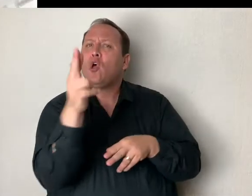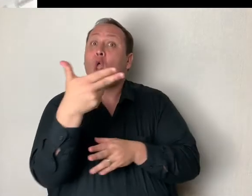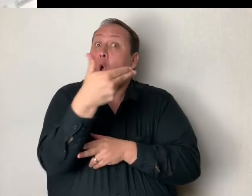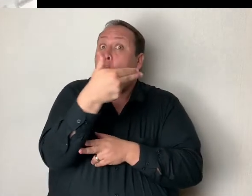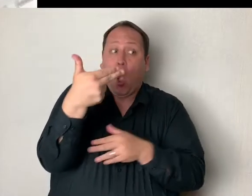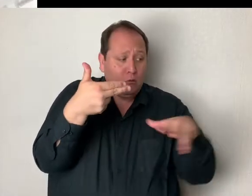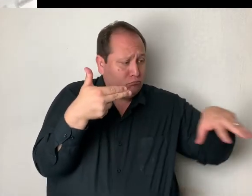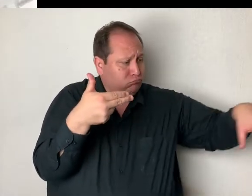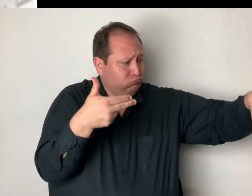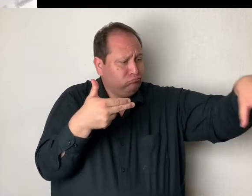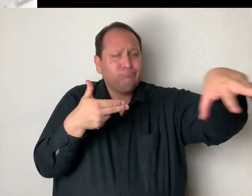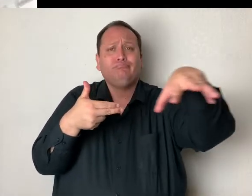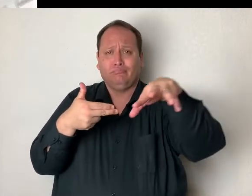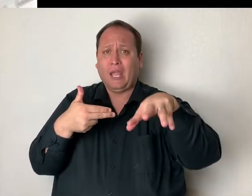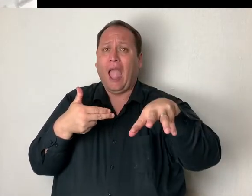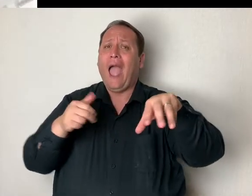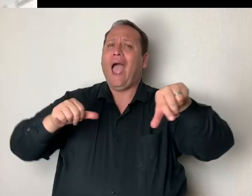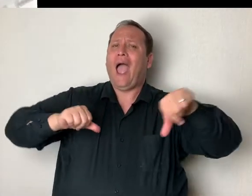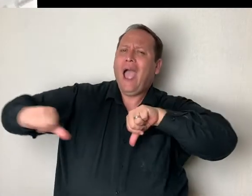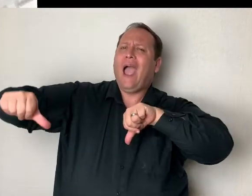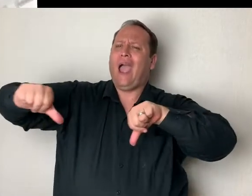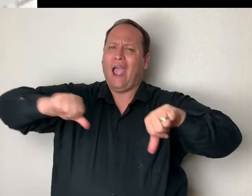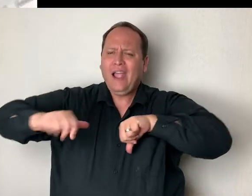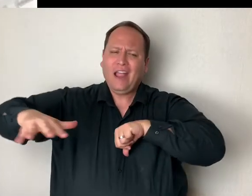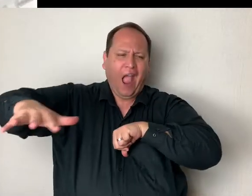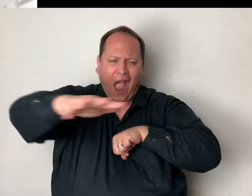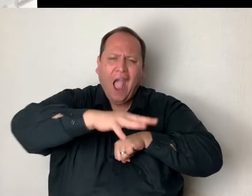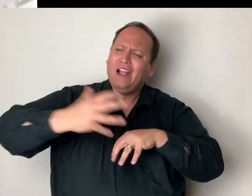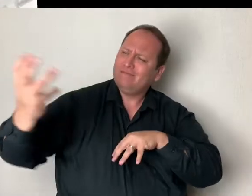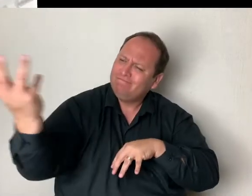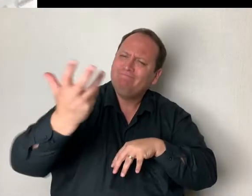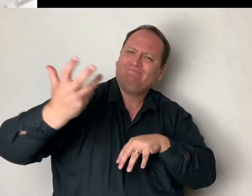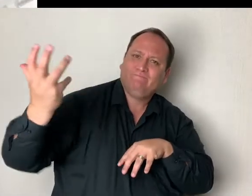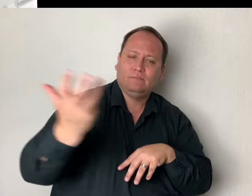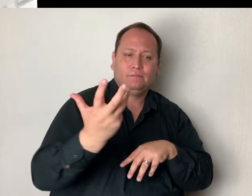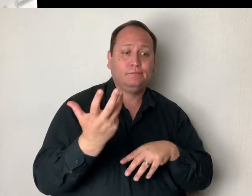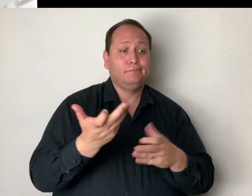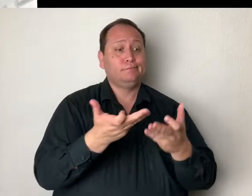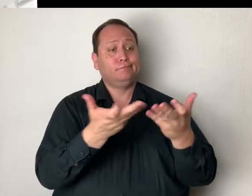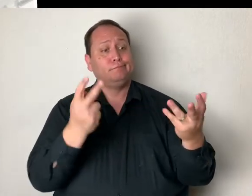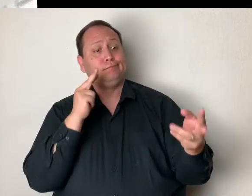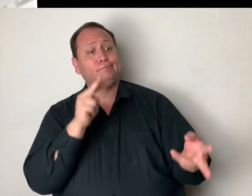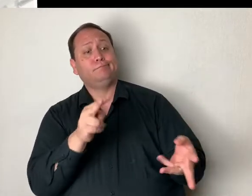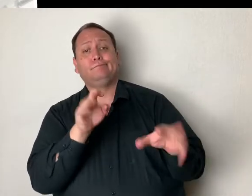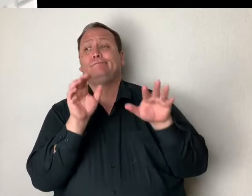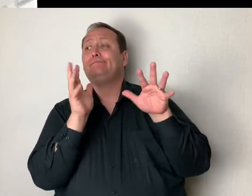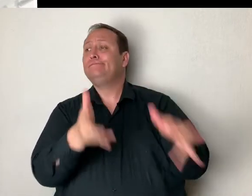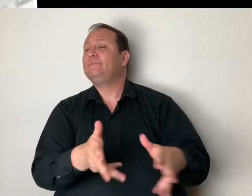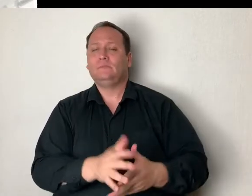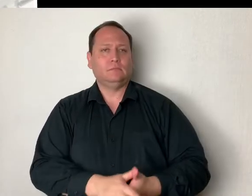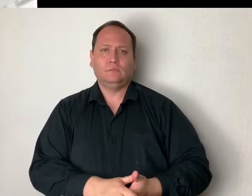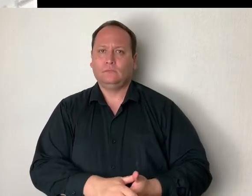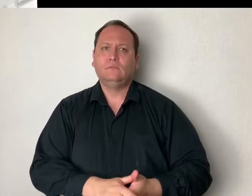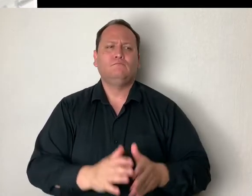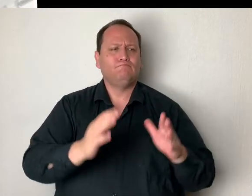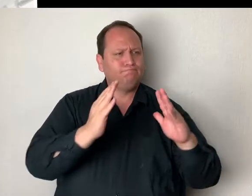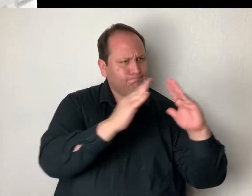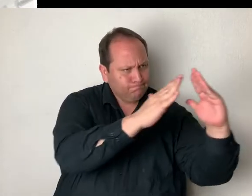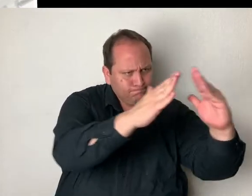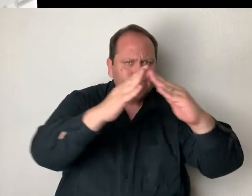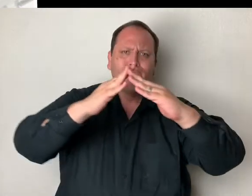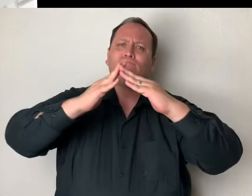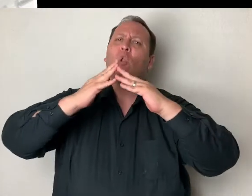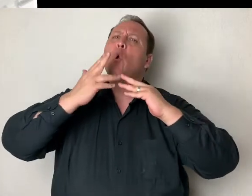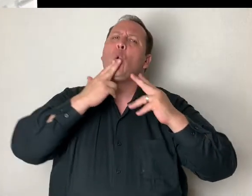active place, not just a grassy field. It's dense with buildings, it's dense with uses, dense with